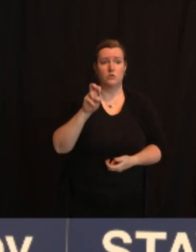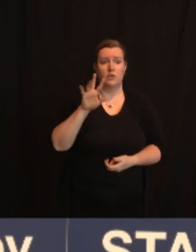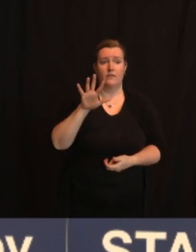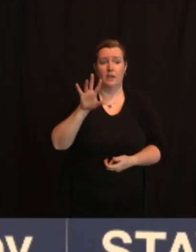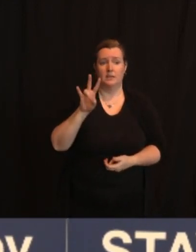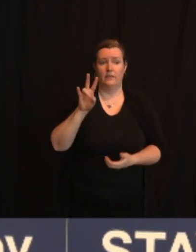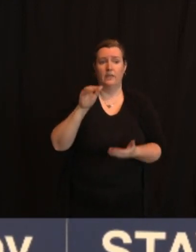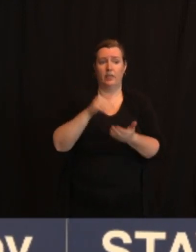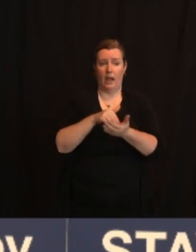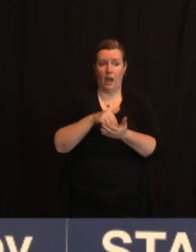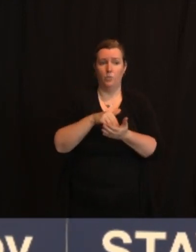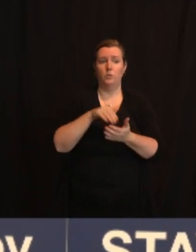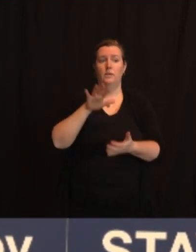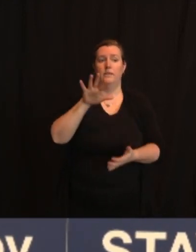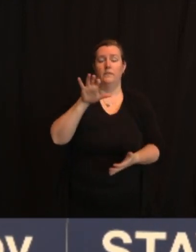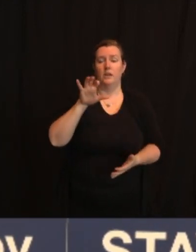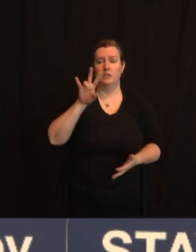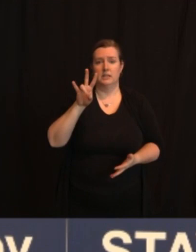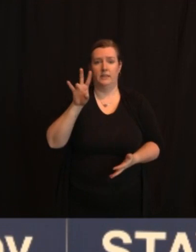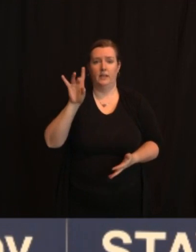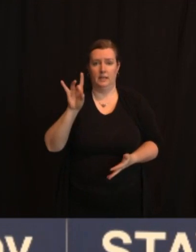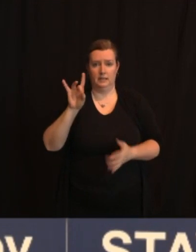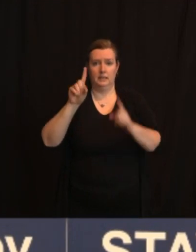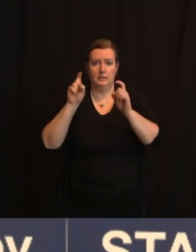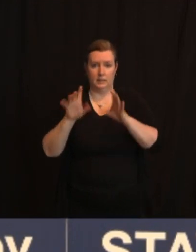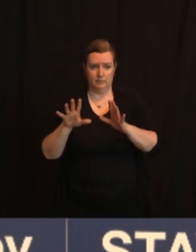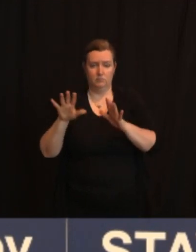257,587 tests have been performed,